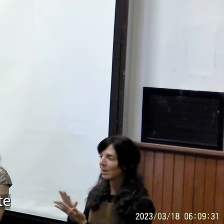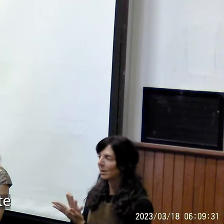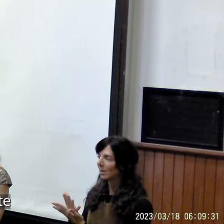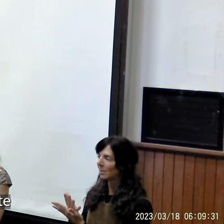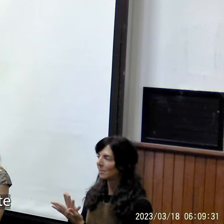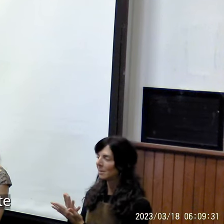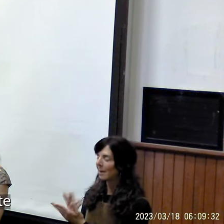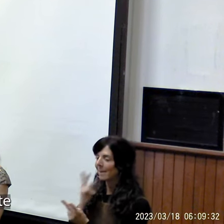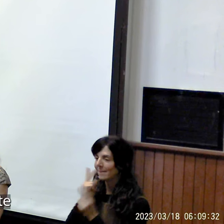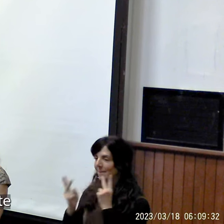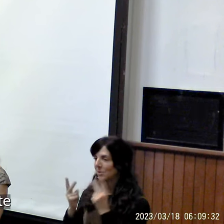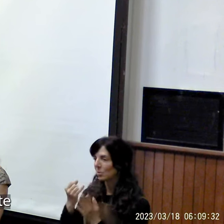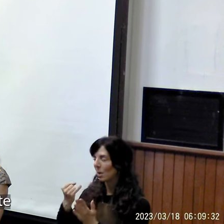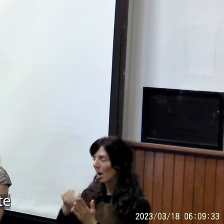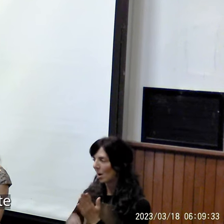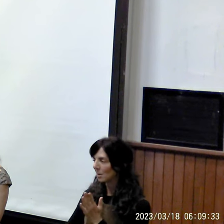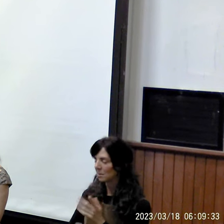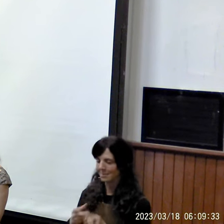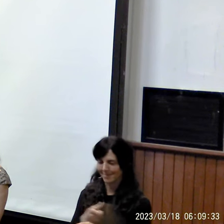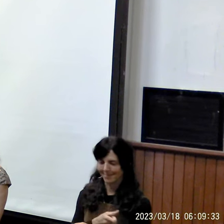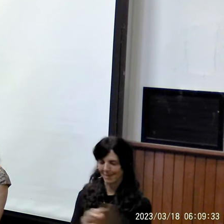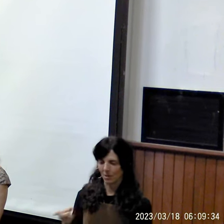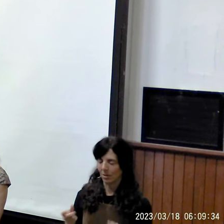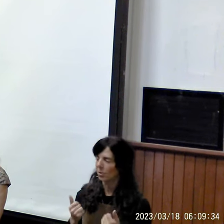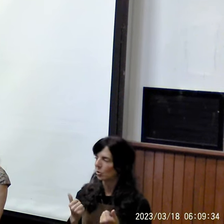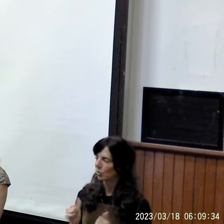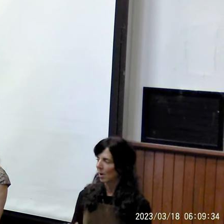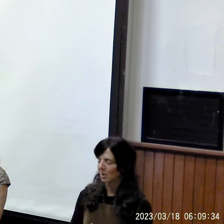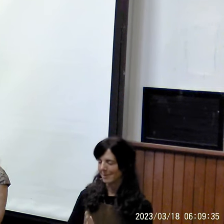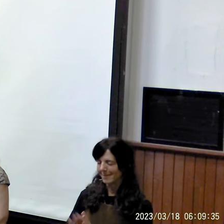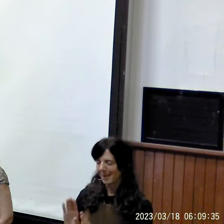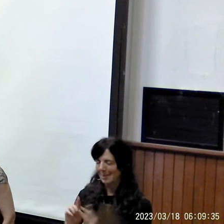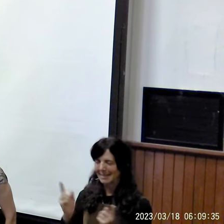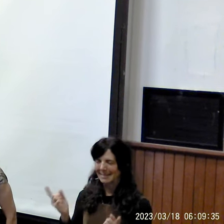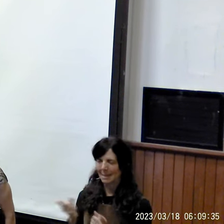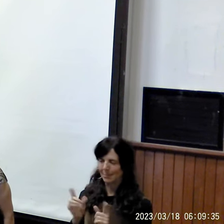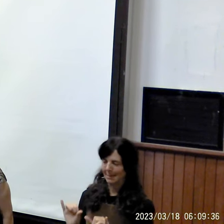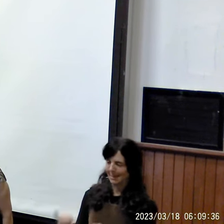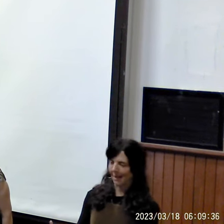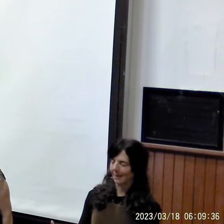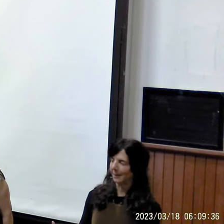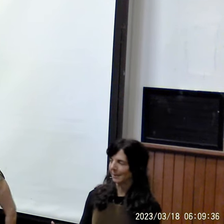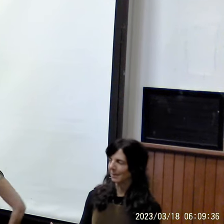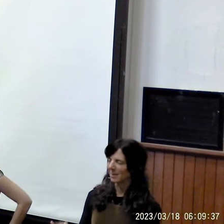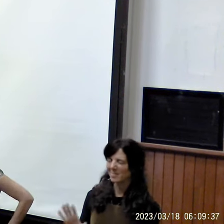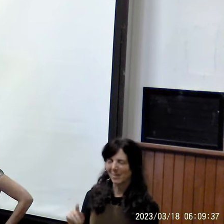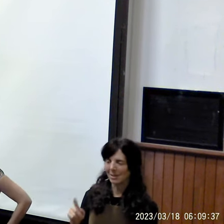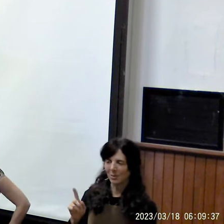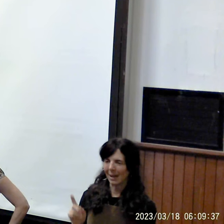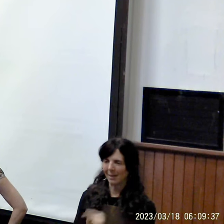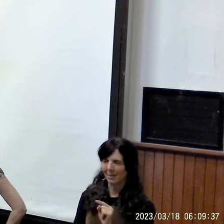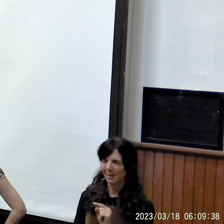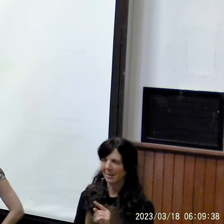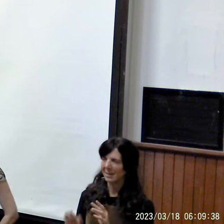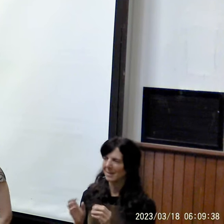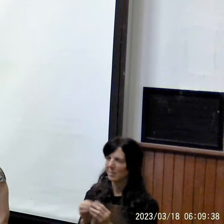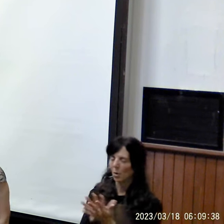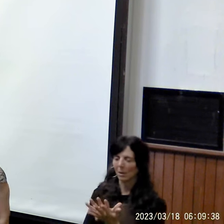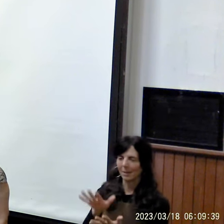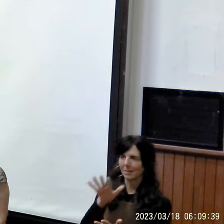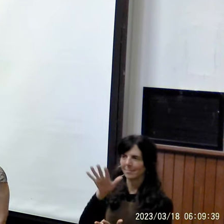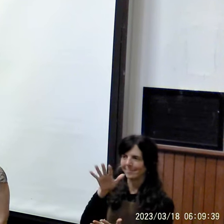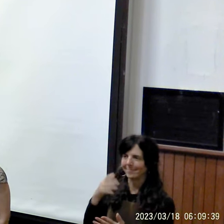and through visual art, are trying to create sort of something static that seems to be very fluid and almost ephemeral. And I'm